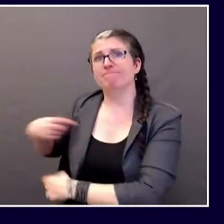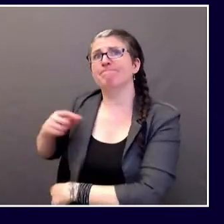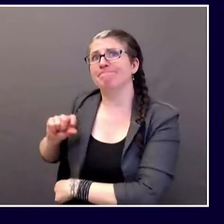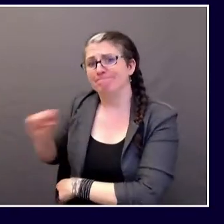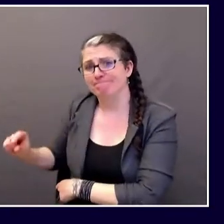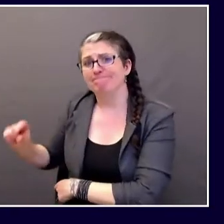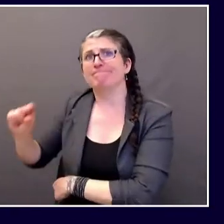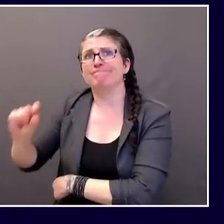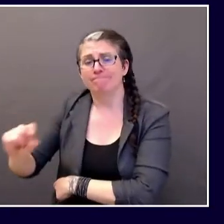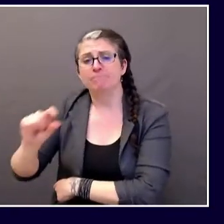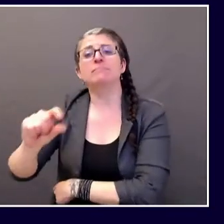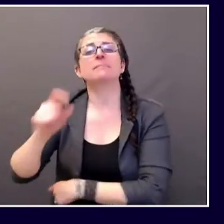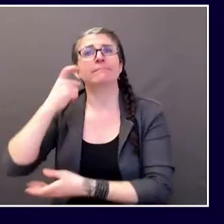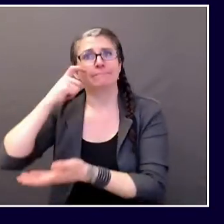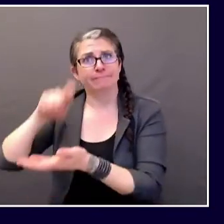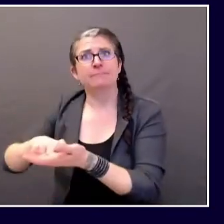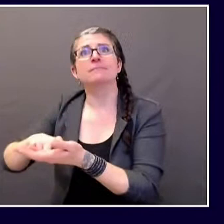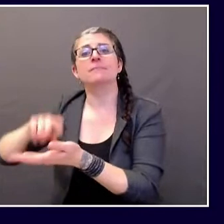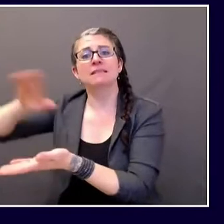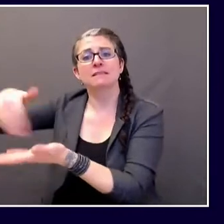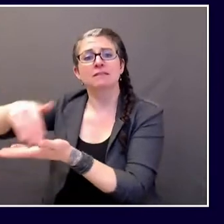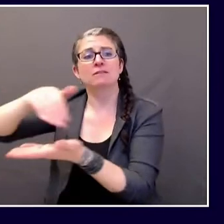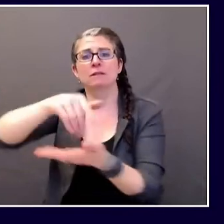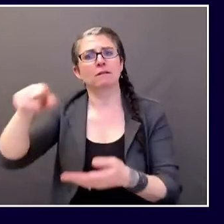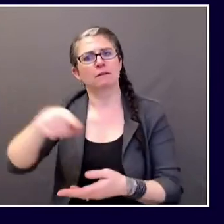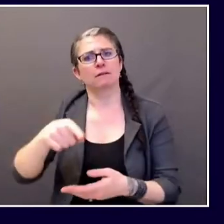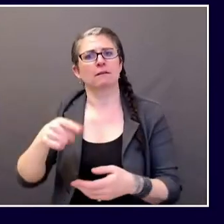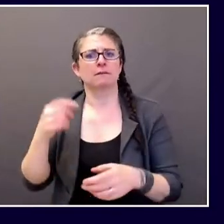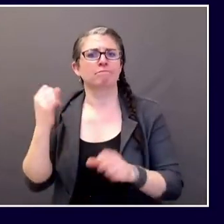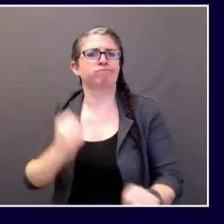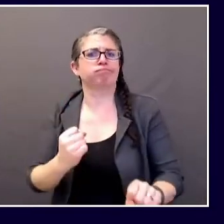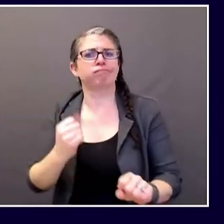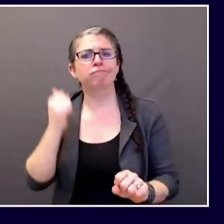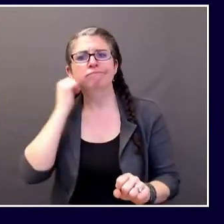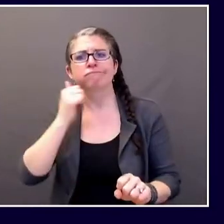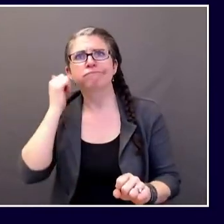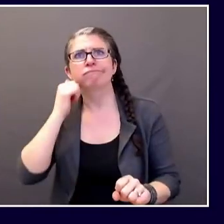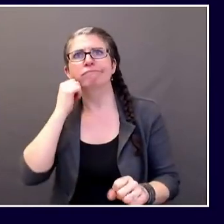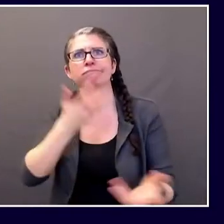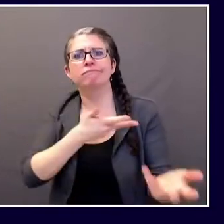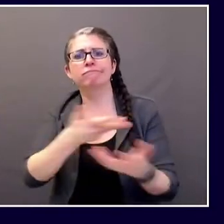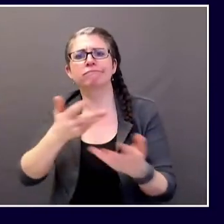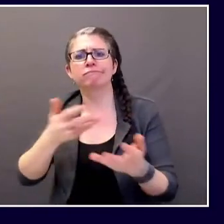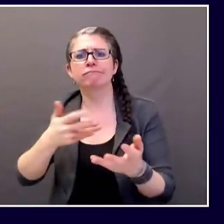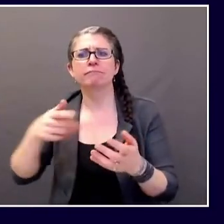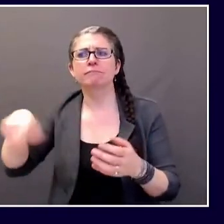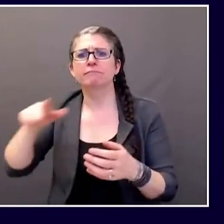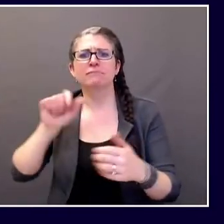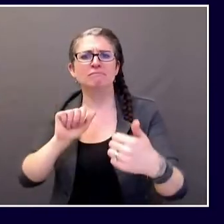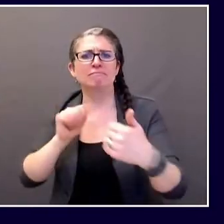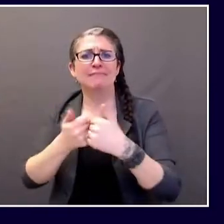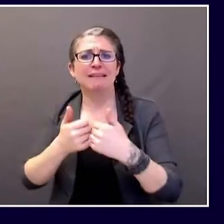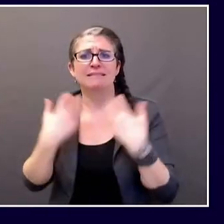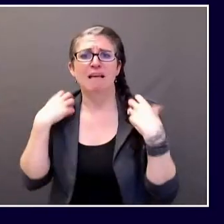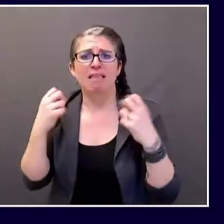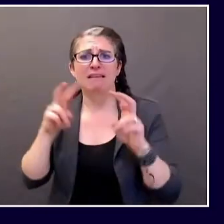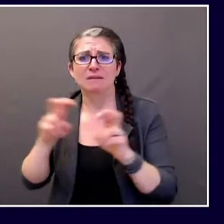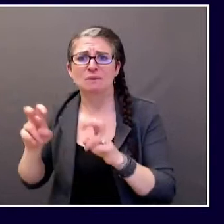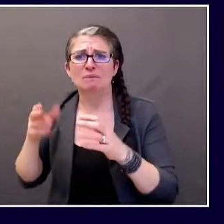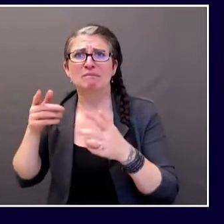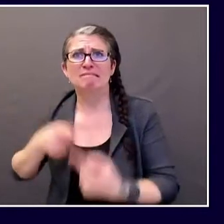by equipping them with vaccine, they too can vaccinate their patients. Similarly, throughout the process,